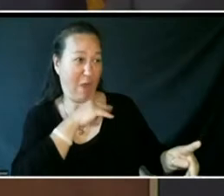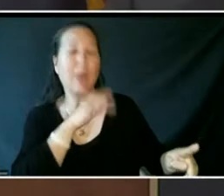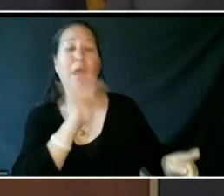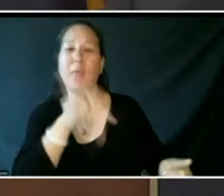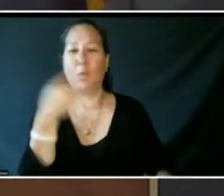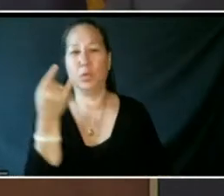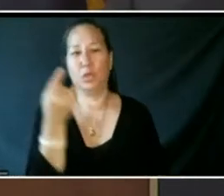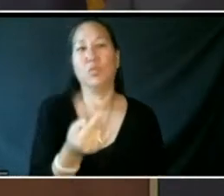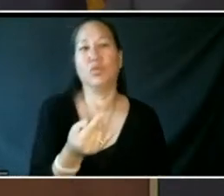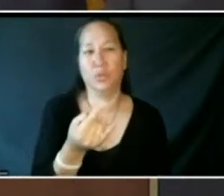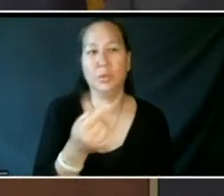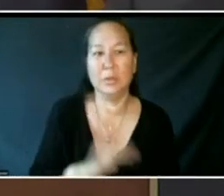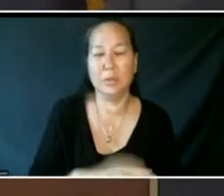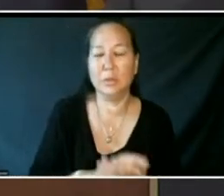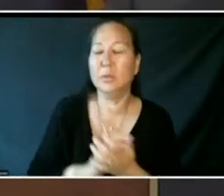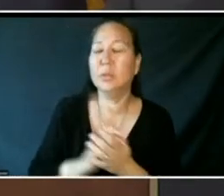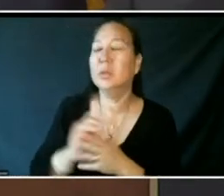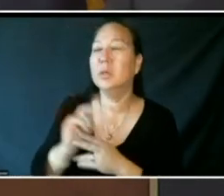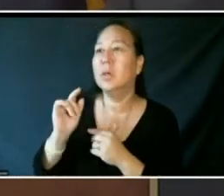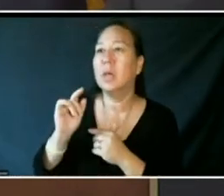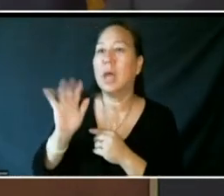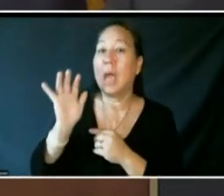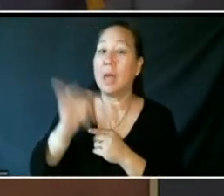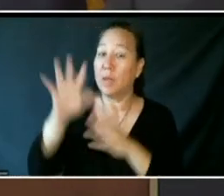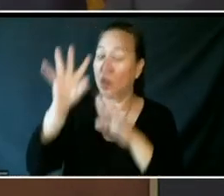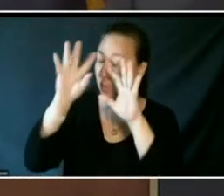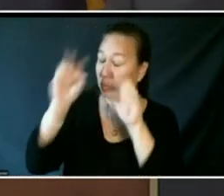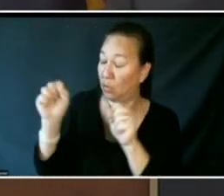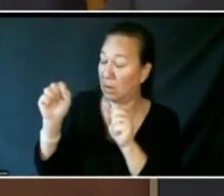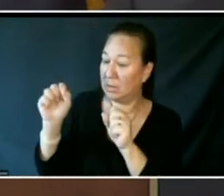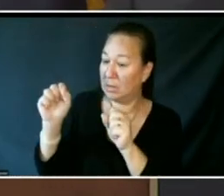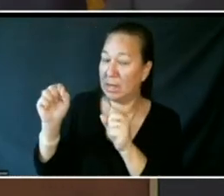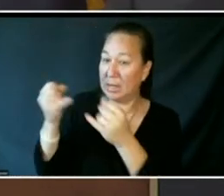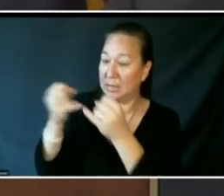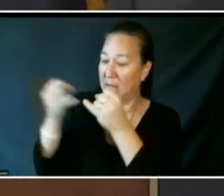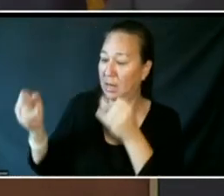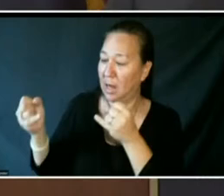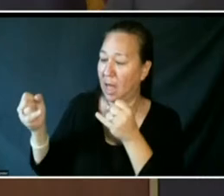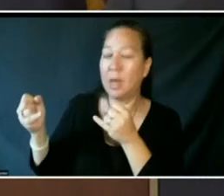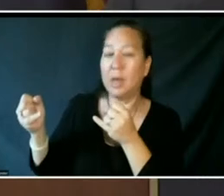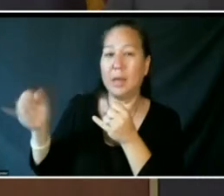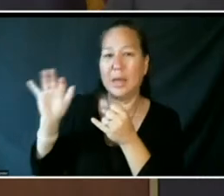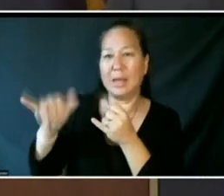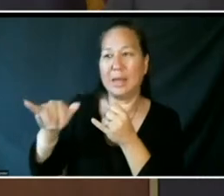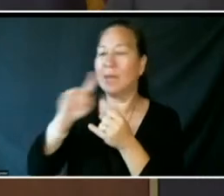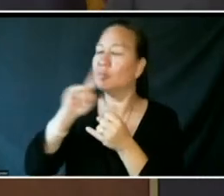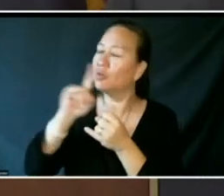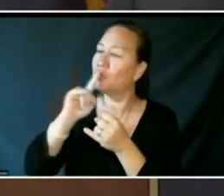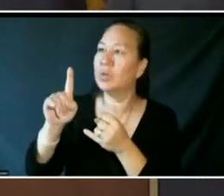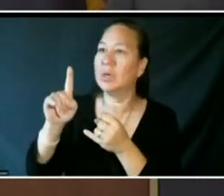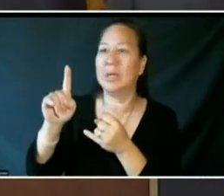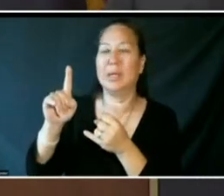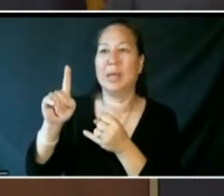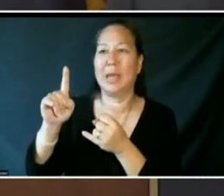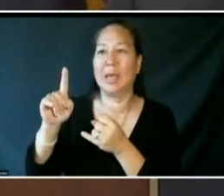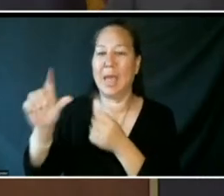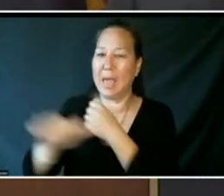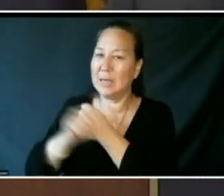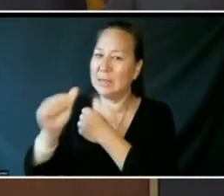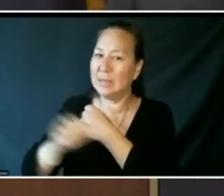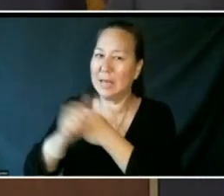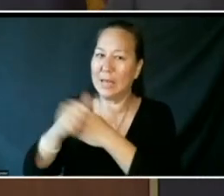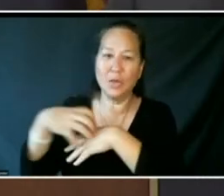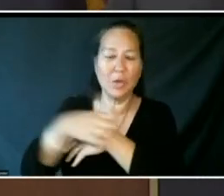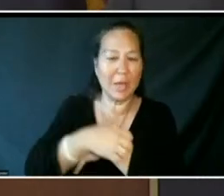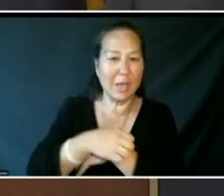The president's lie was and is a dangerous cancer on the body politic. If you can convince